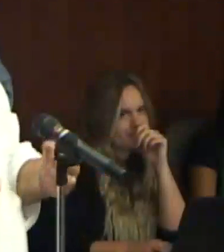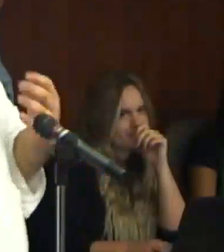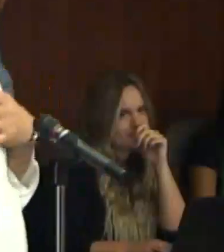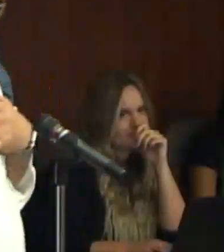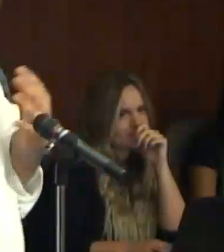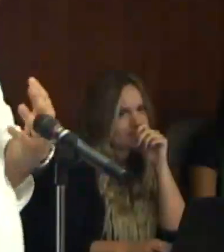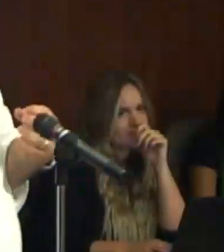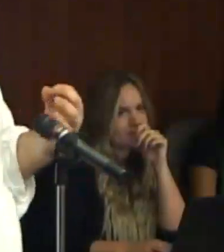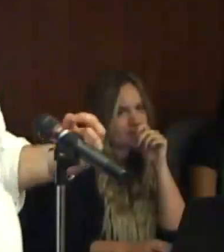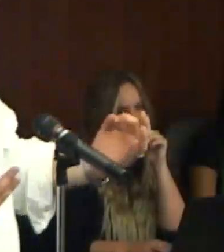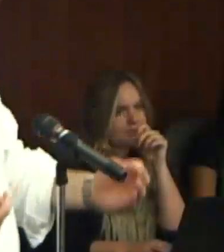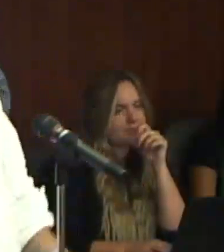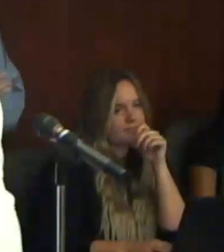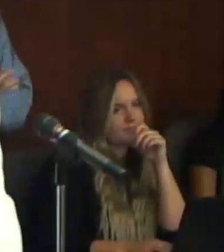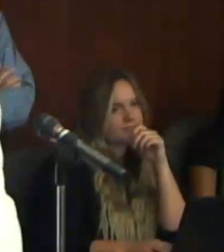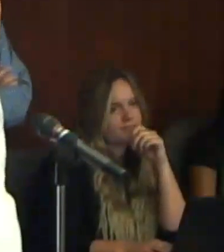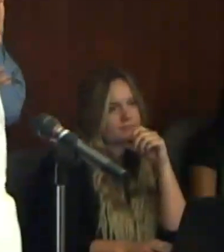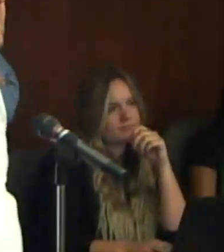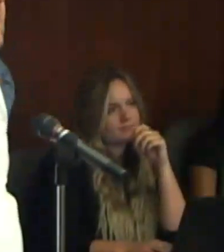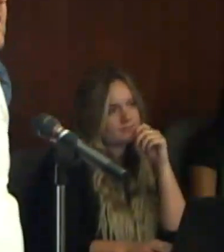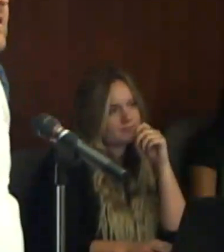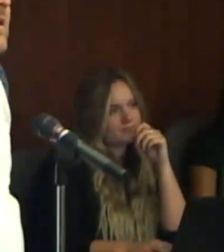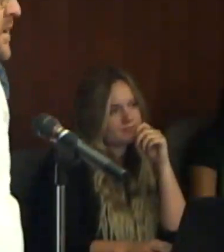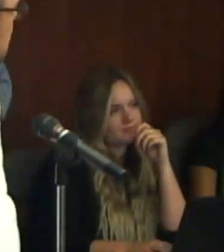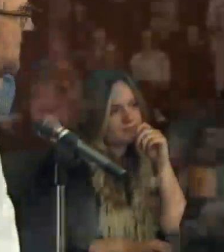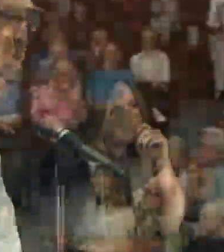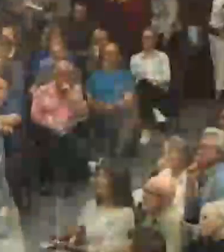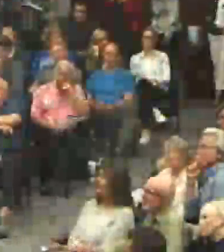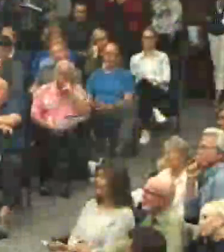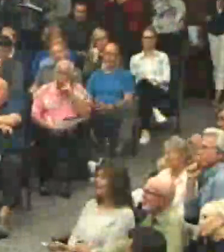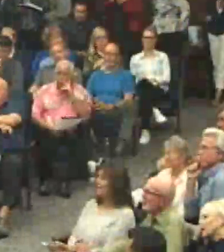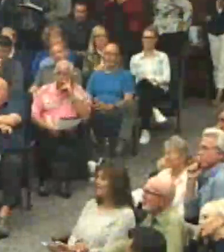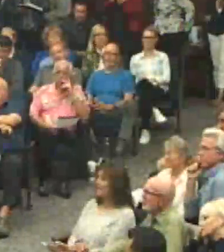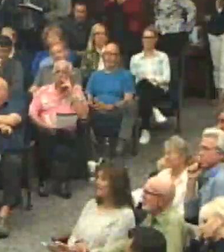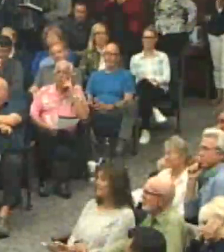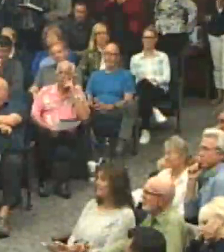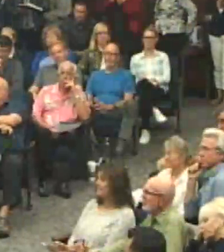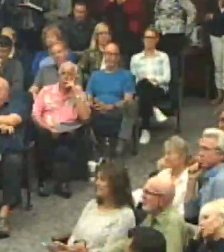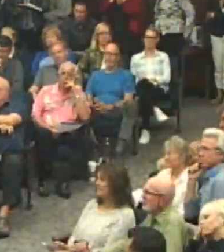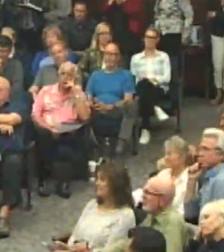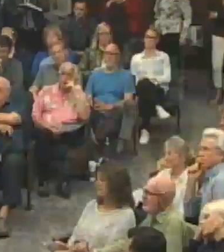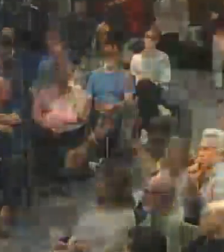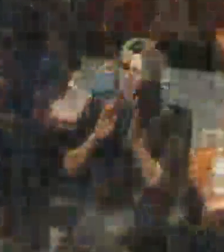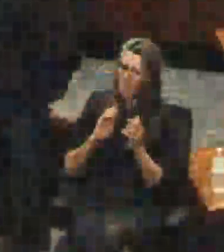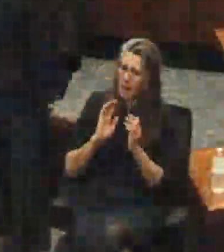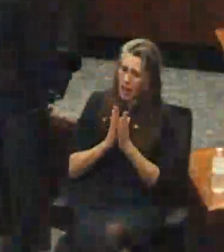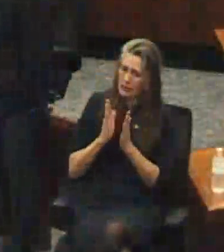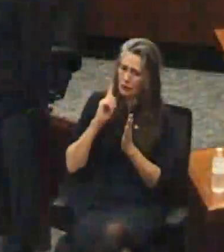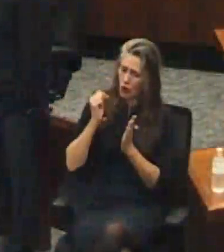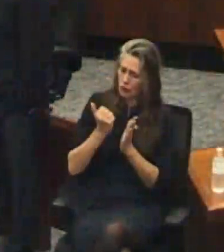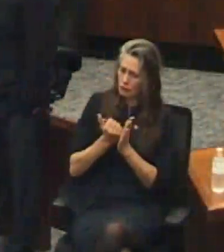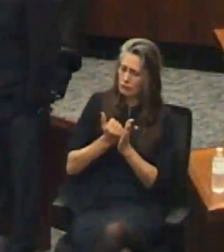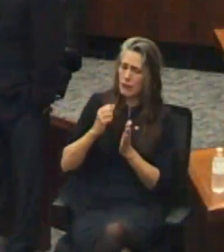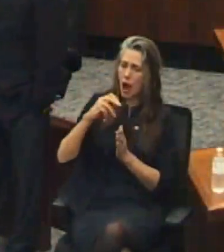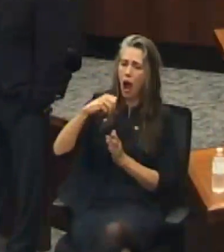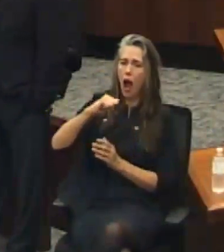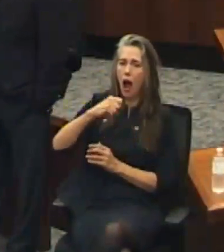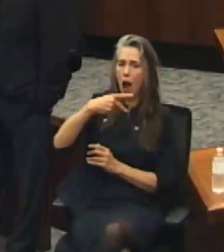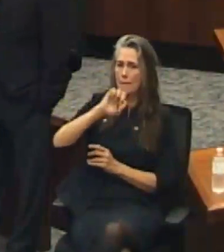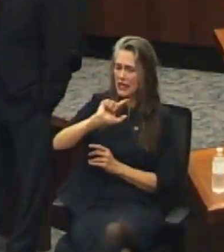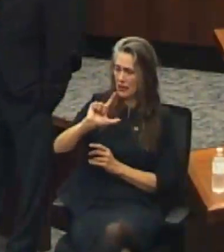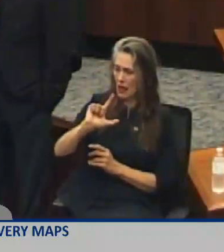But my concern is that to have a dark blue dot in our backyard has property value implications that are disconnected